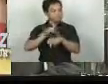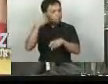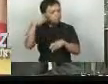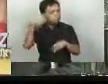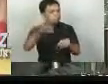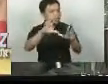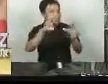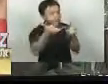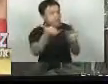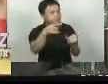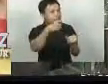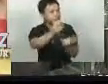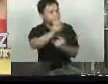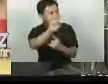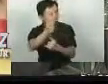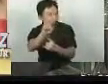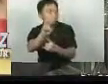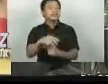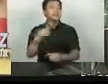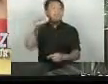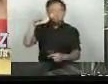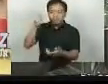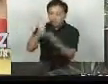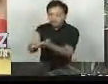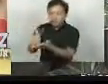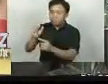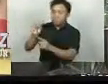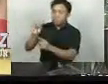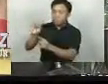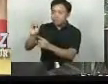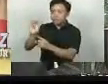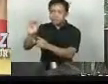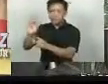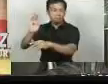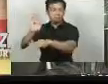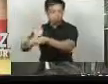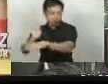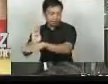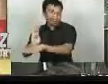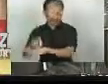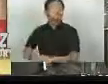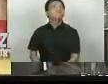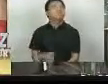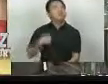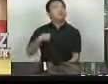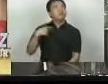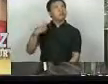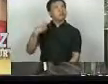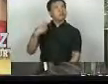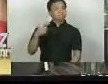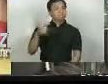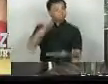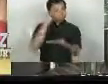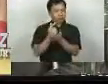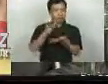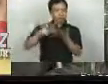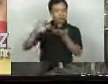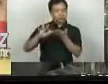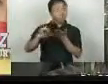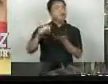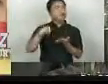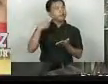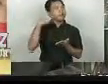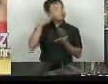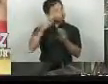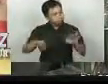help SMEs. So, as an accountant, I know the importance of having the financial records